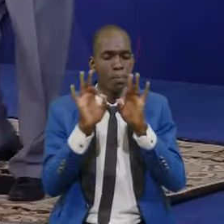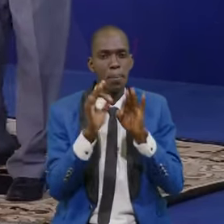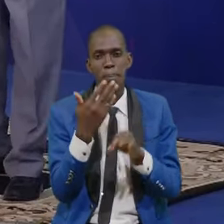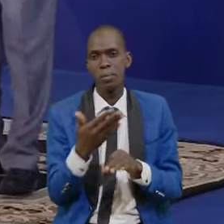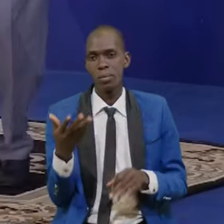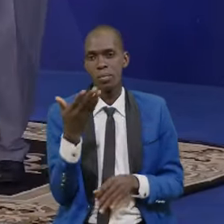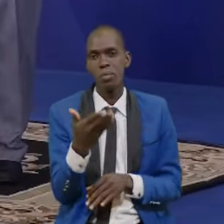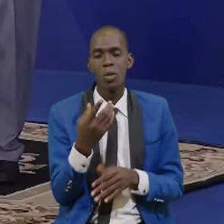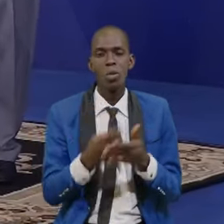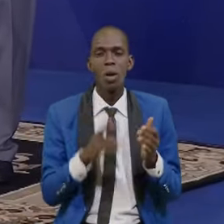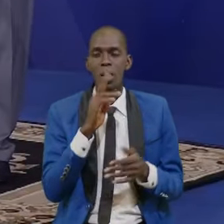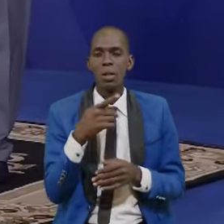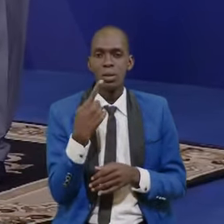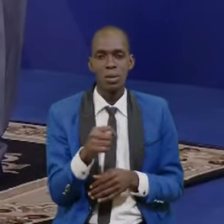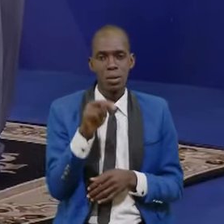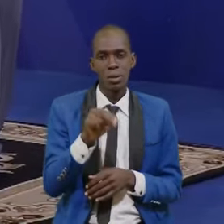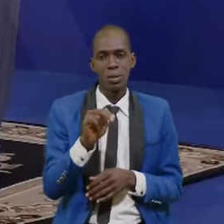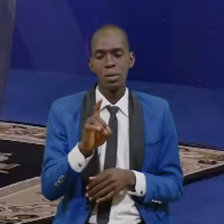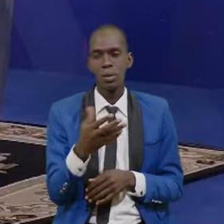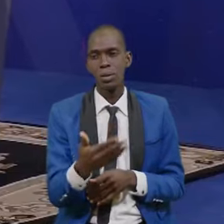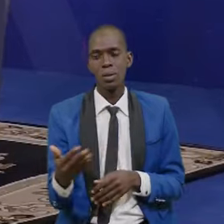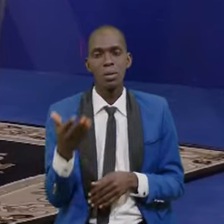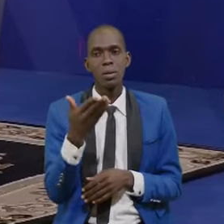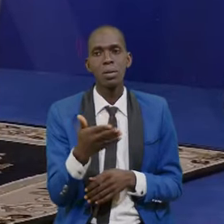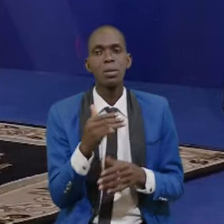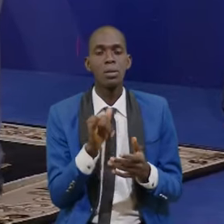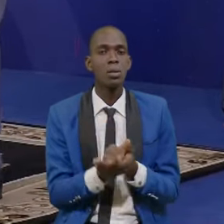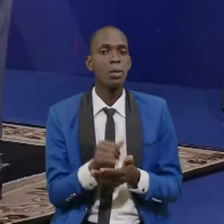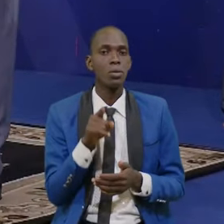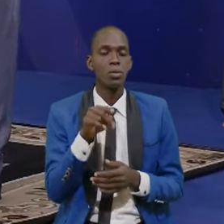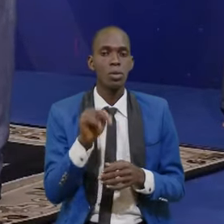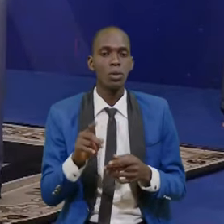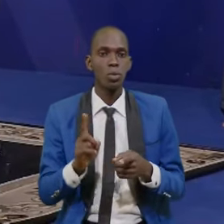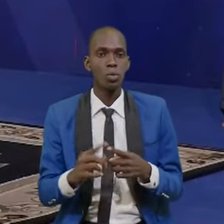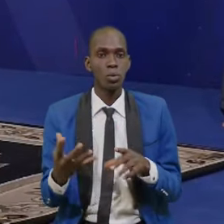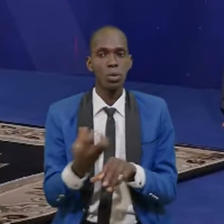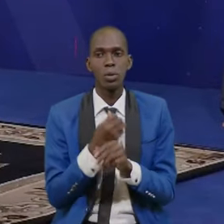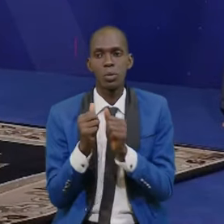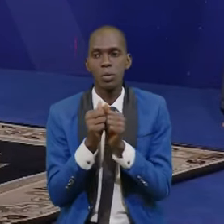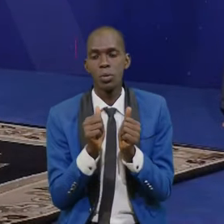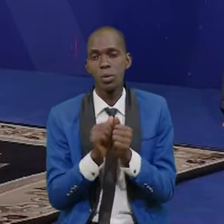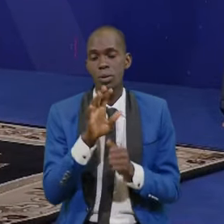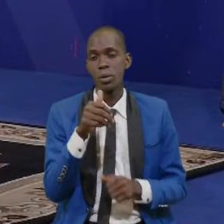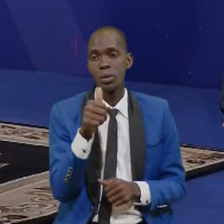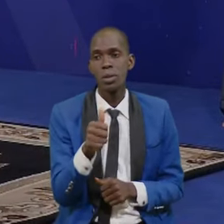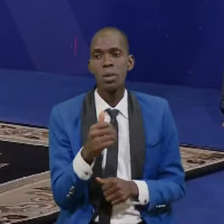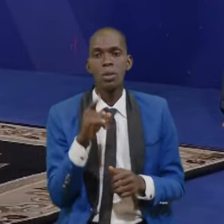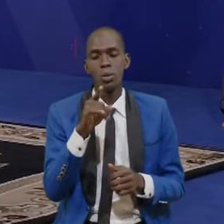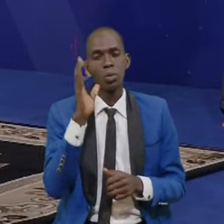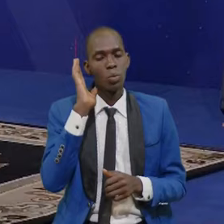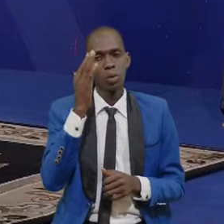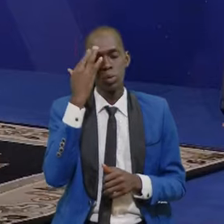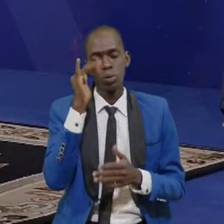the crucial things there that I need to take on board, that I will know this is